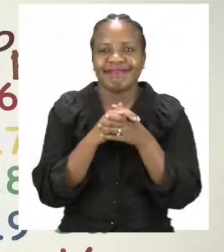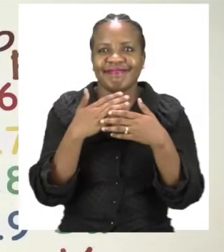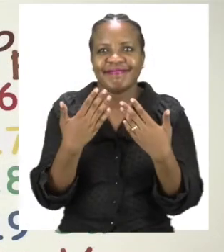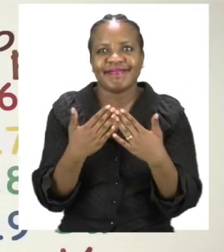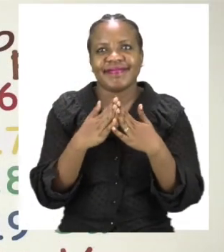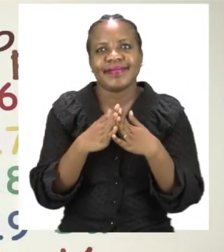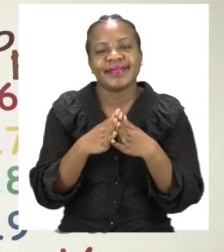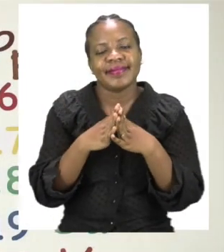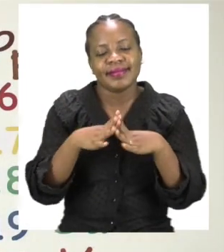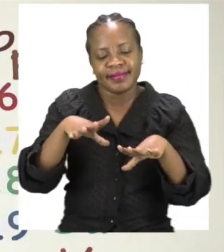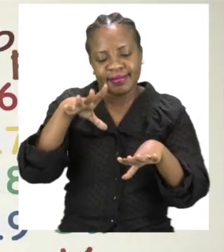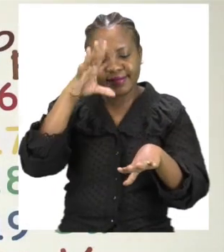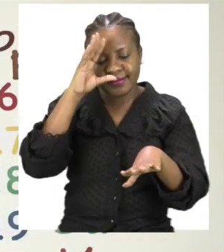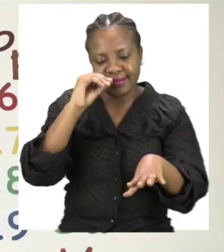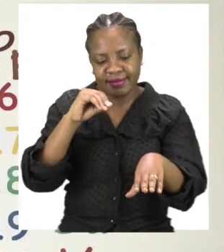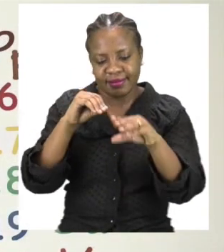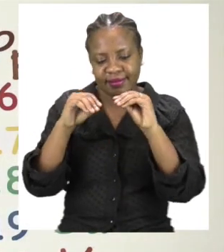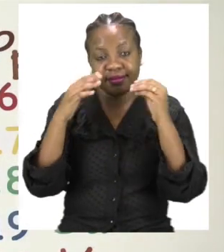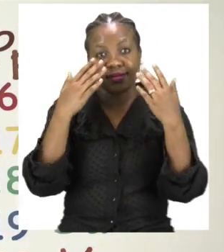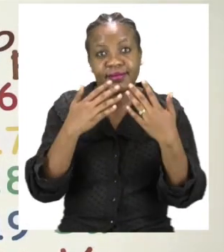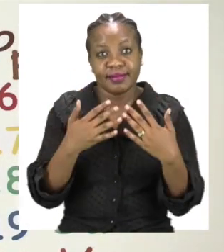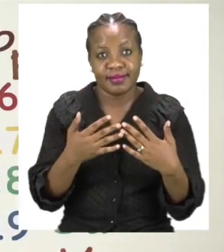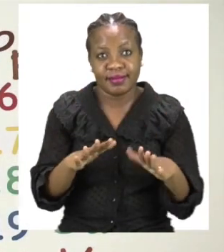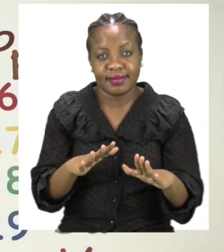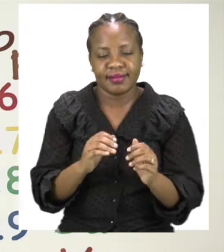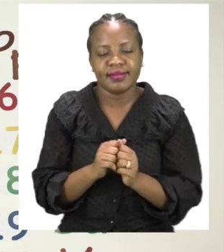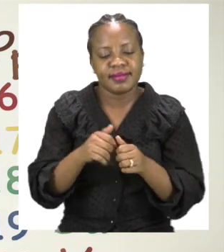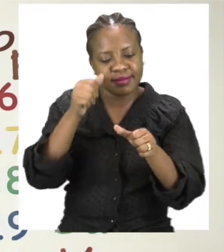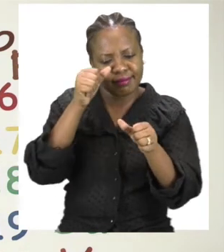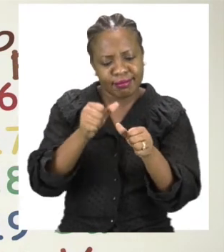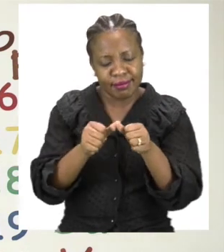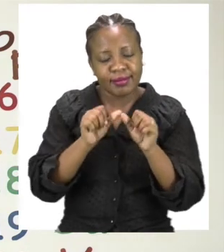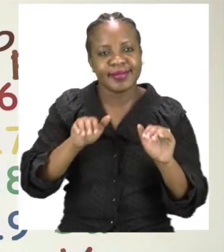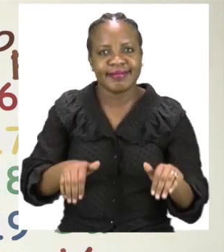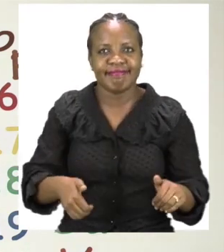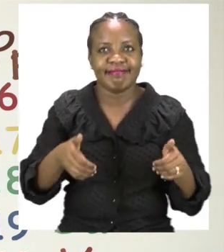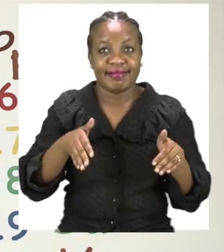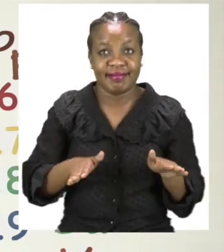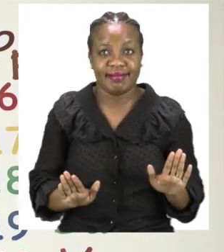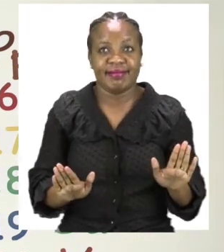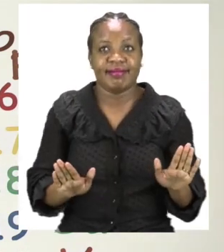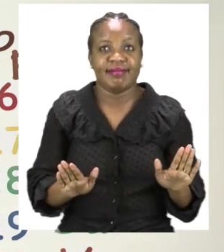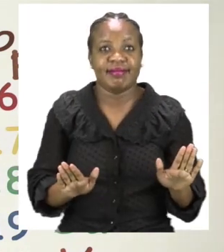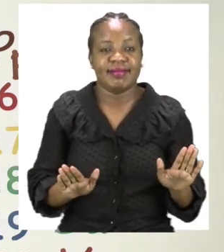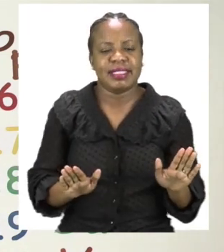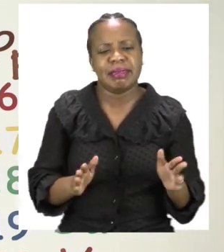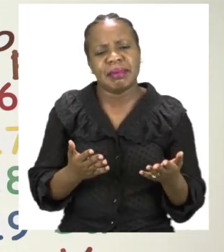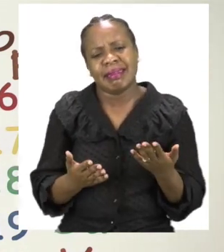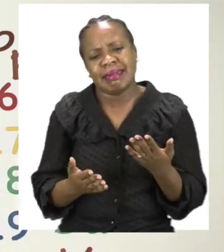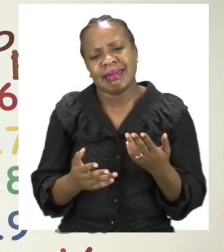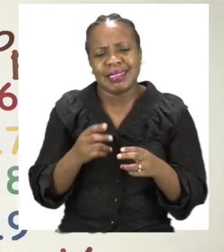We have now come to the end of our lesson, and remember, boys and girls, if something is too difficult